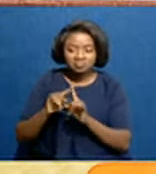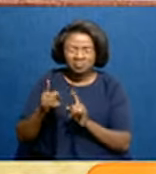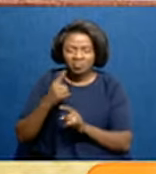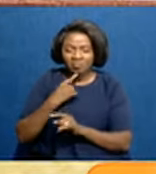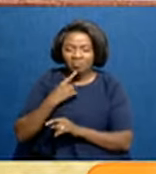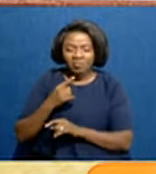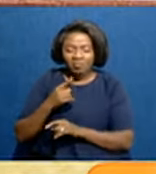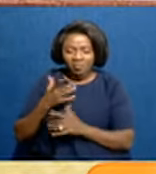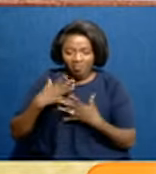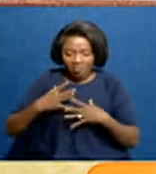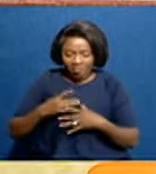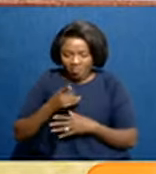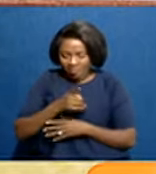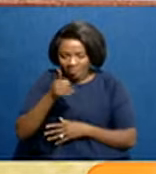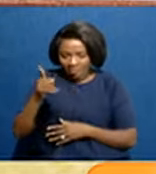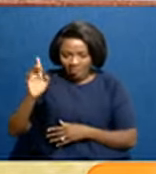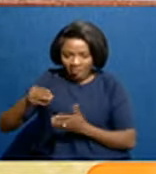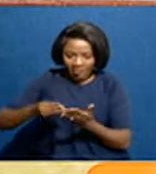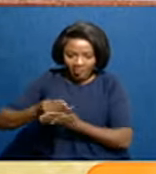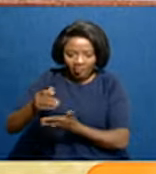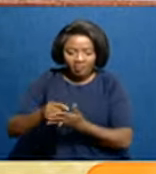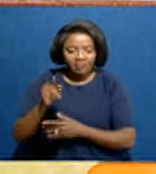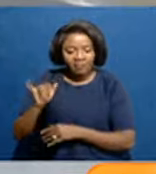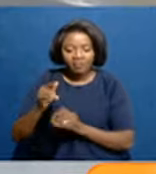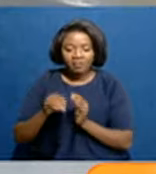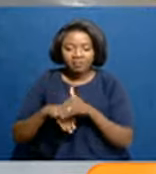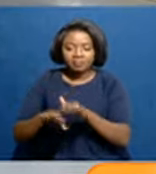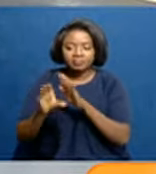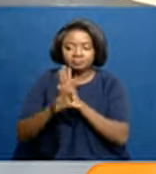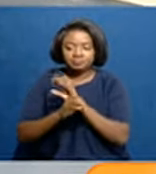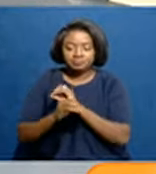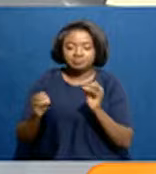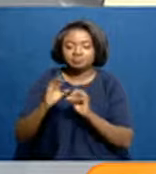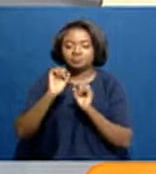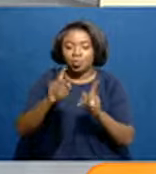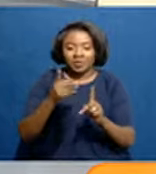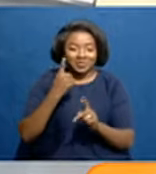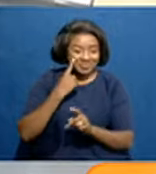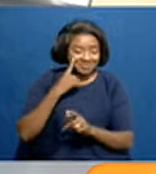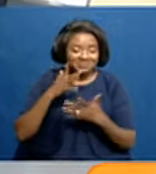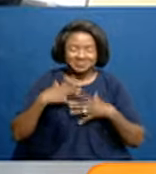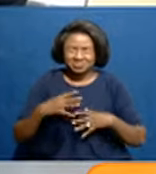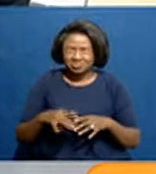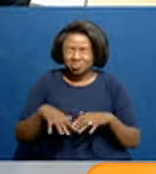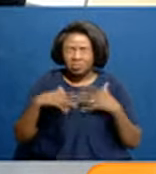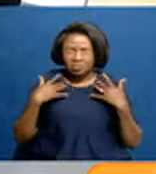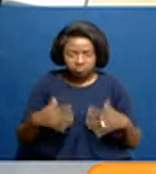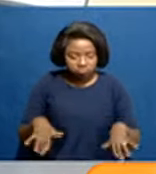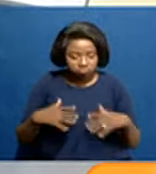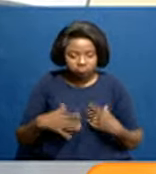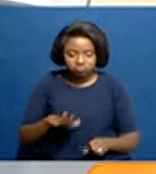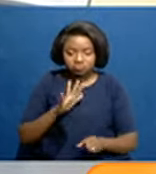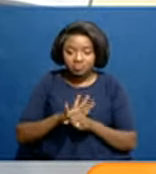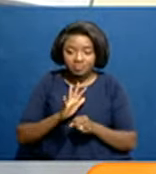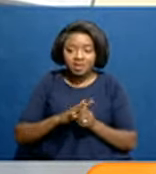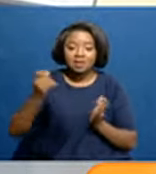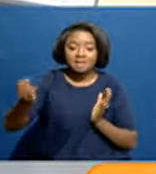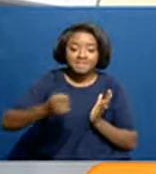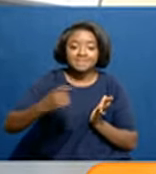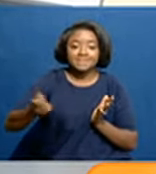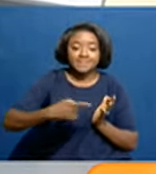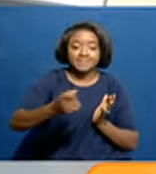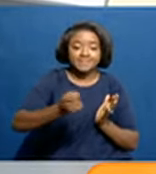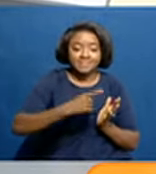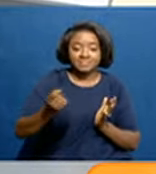others is unconstitutional. Mm, yeah. Understood. Let's go to the magic wall because the reactions are thick. And very, very fast. Lots